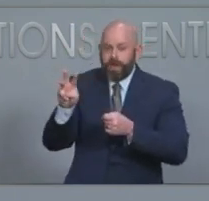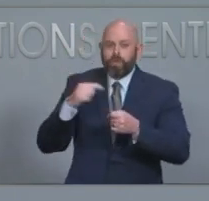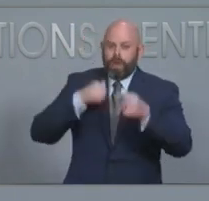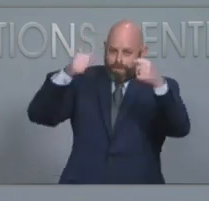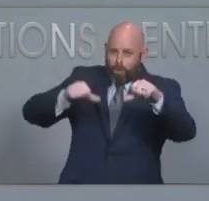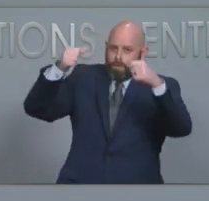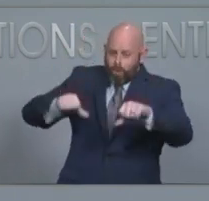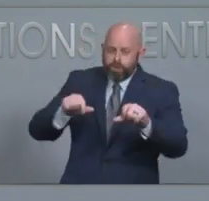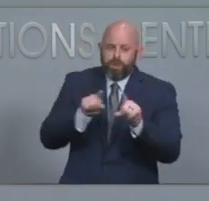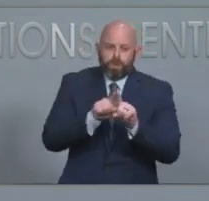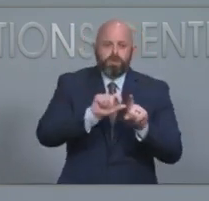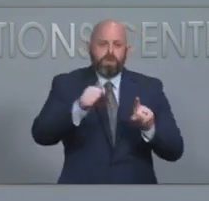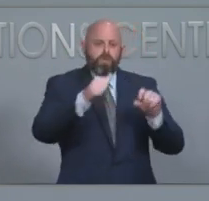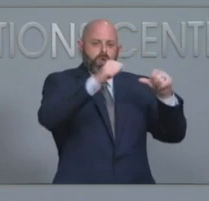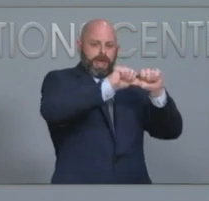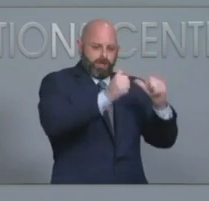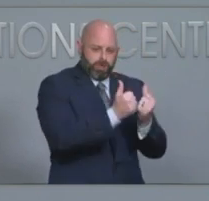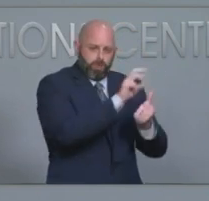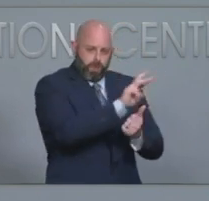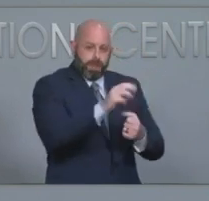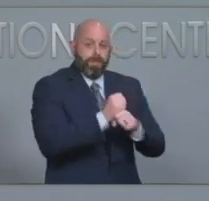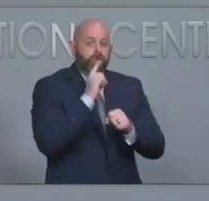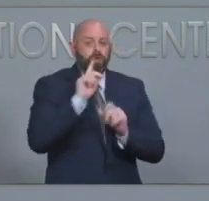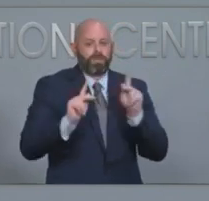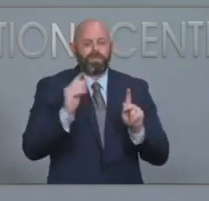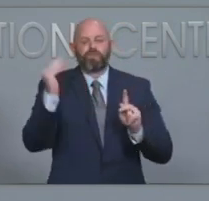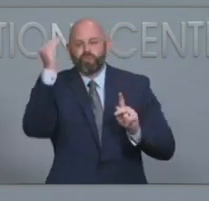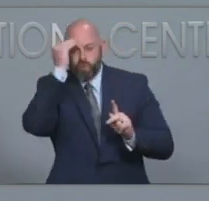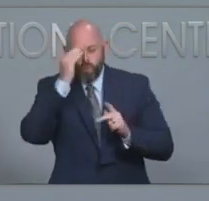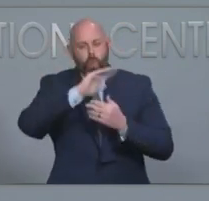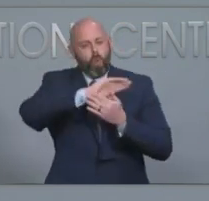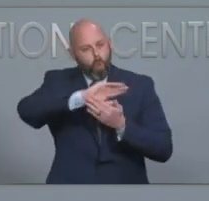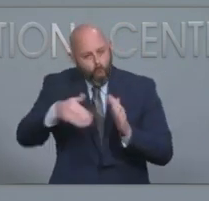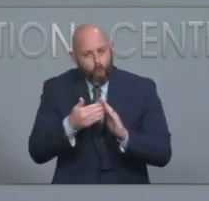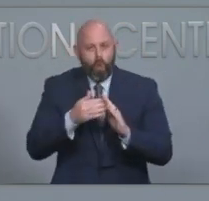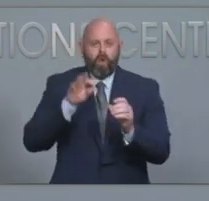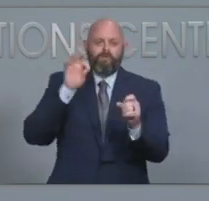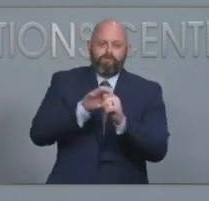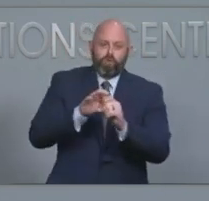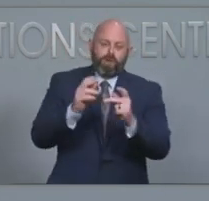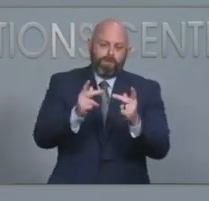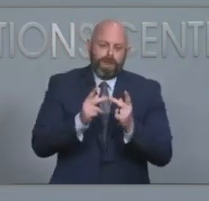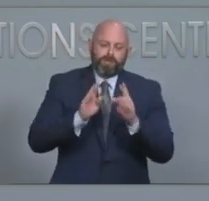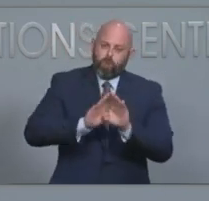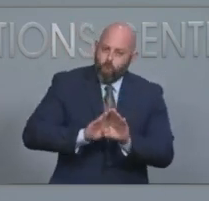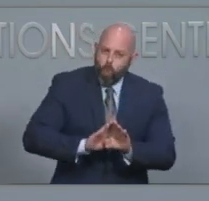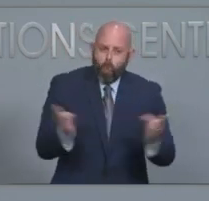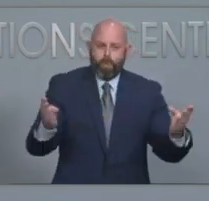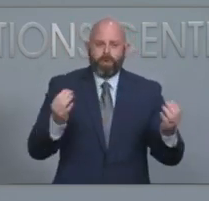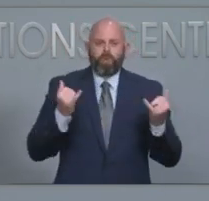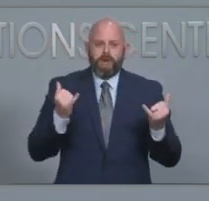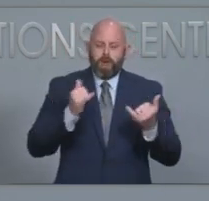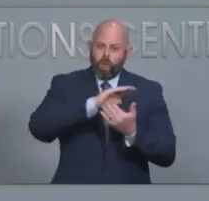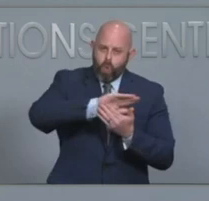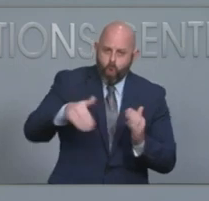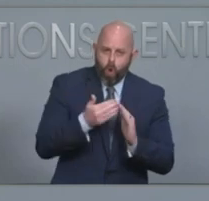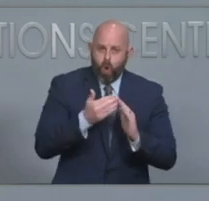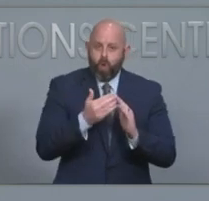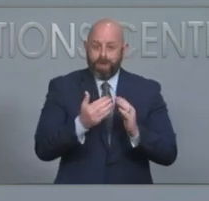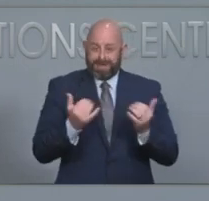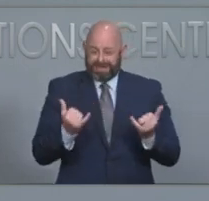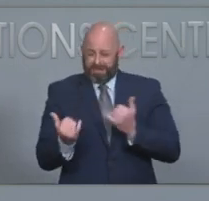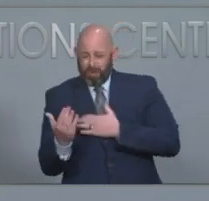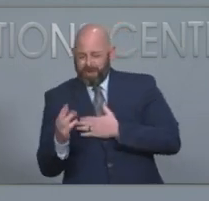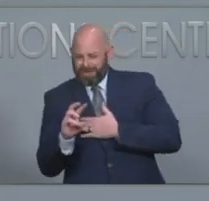agency websites to make sure that the voters are well aware that the polls are open 6:30 a.m. to